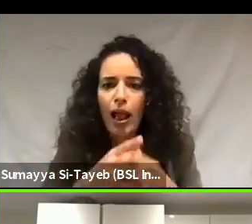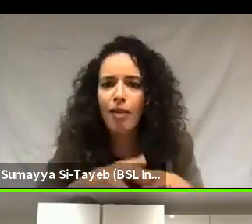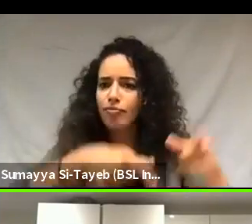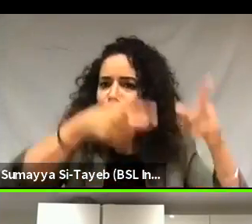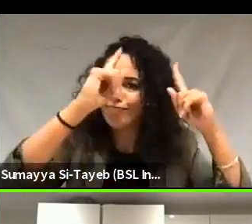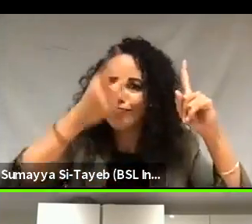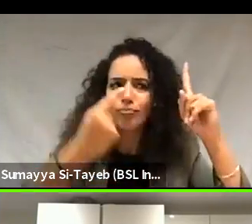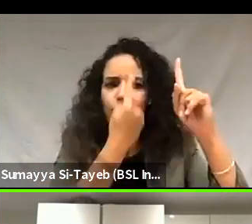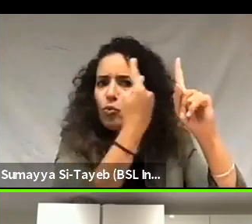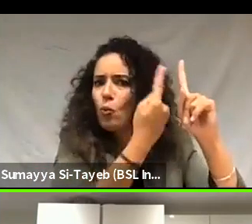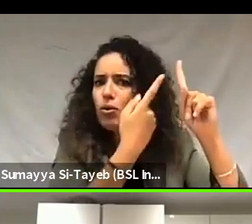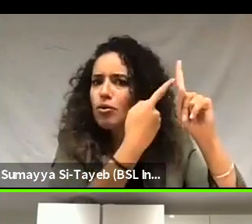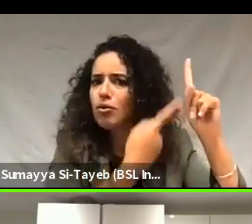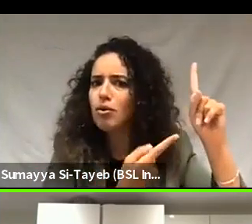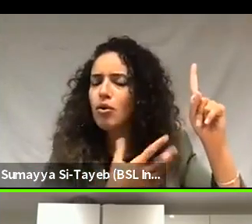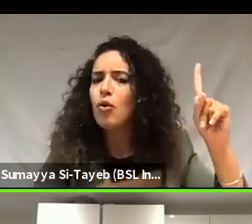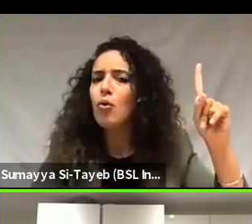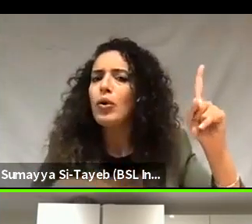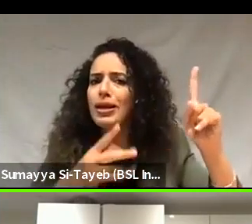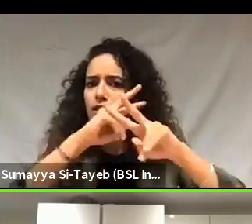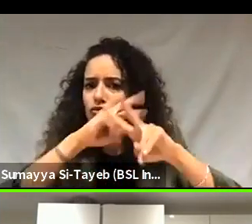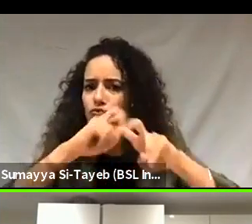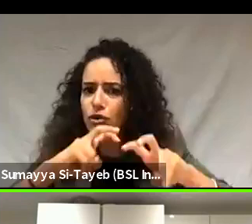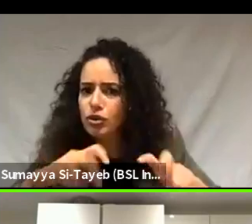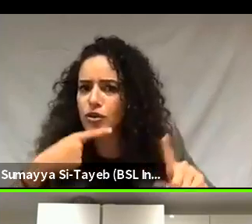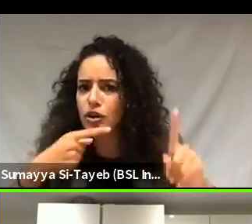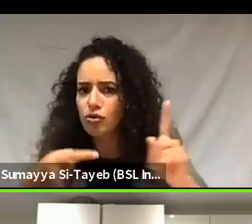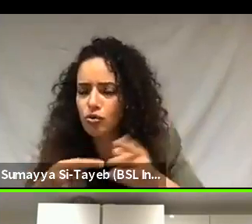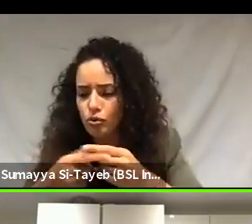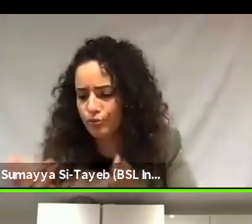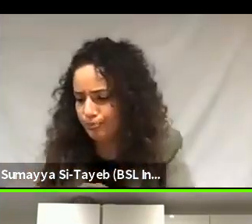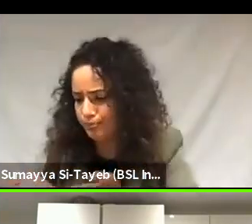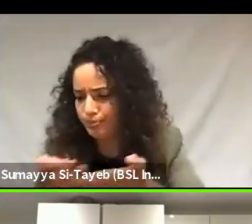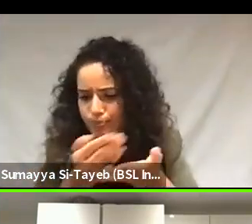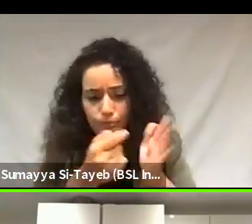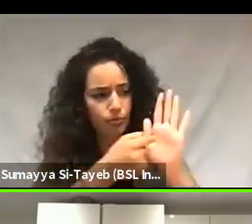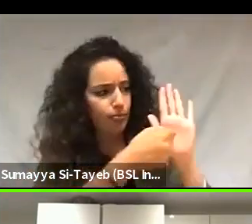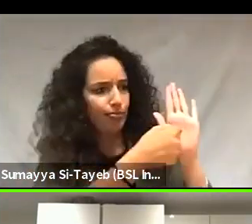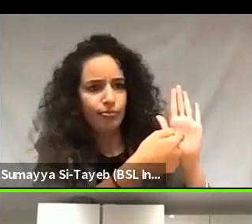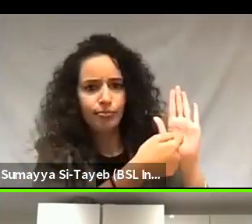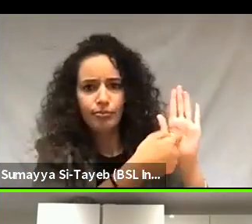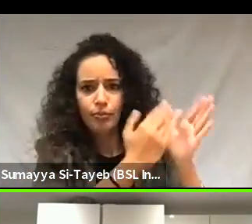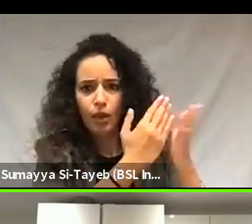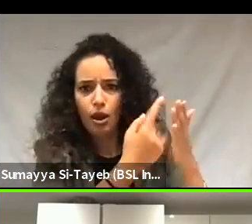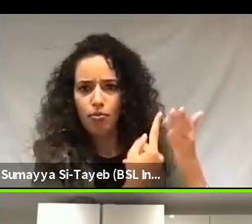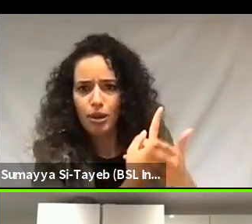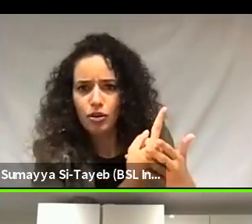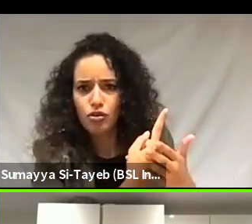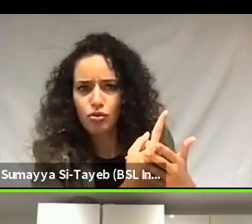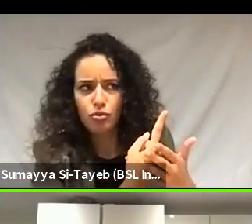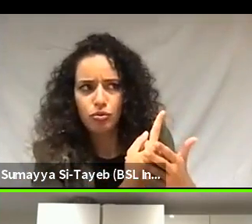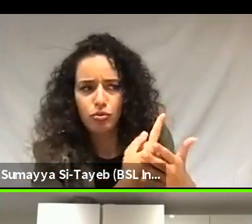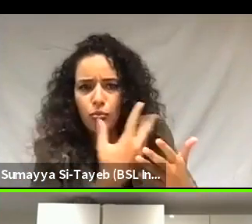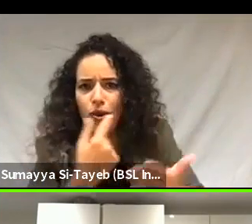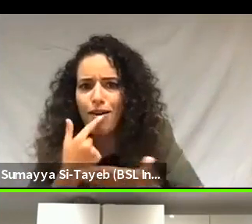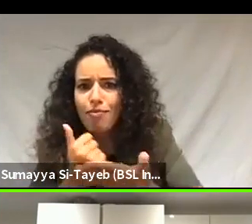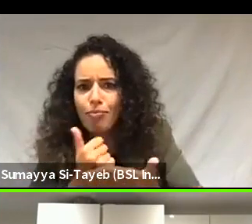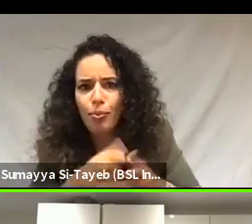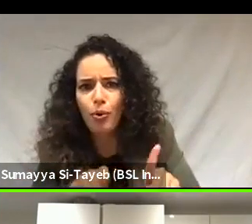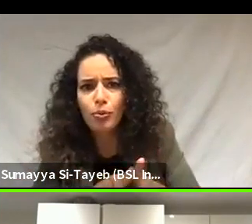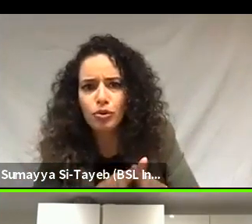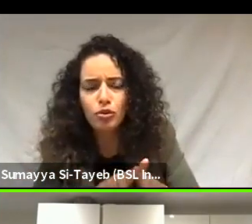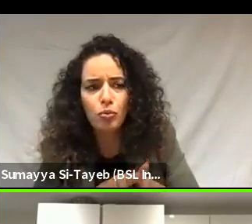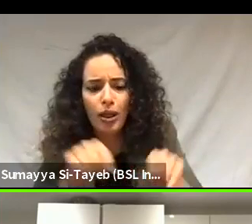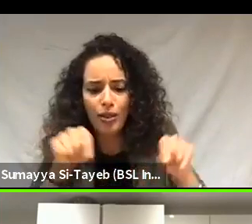concrete base in research to say, you know, actually there is an issue, here are some proposals, and use that as a starting